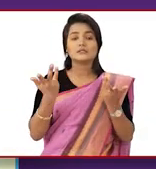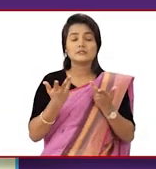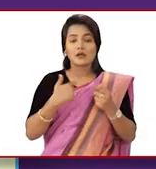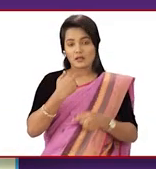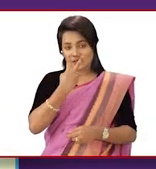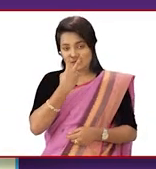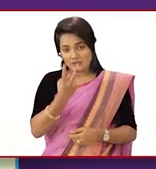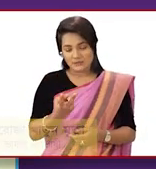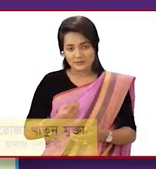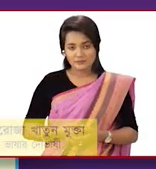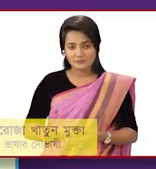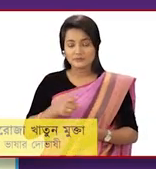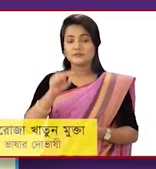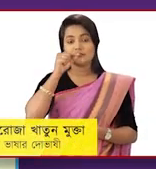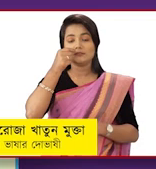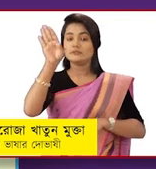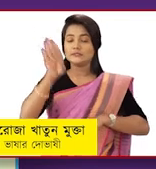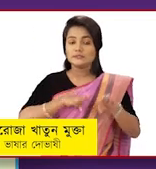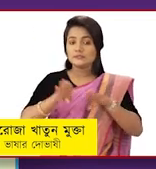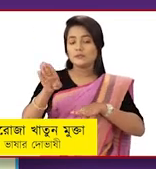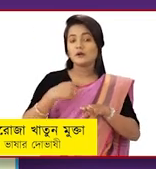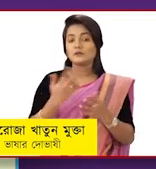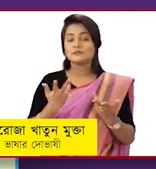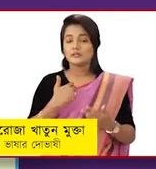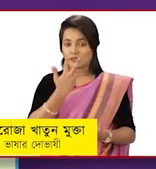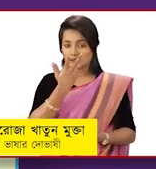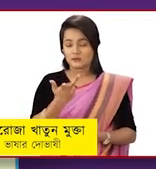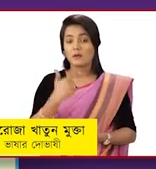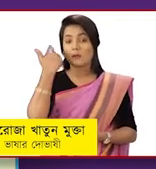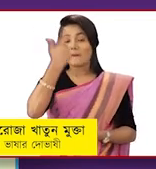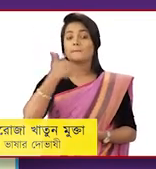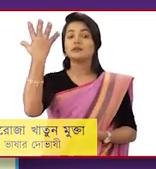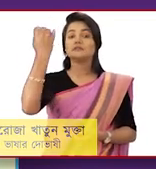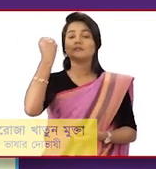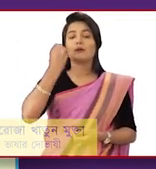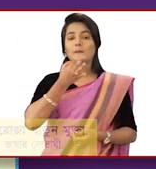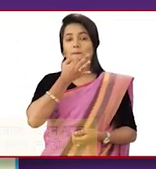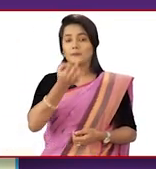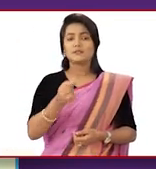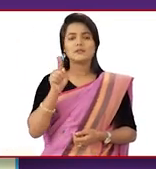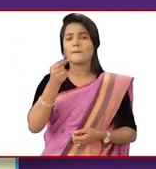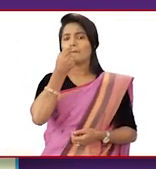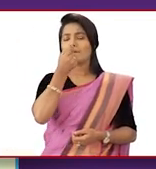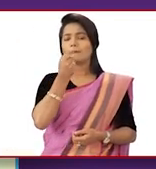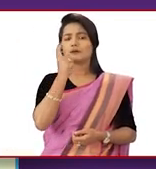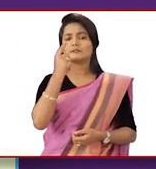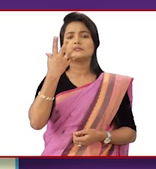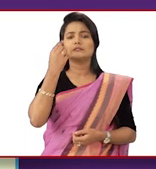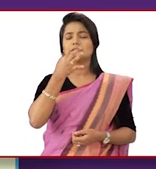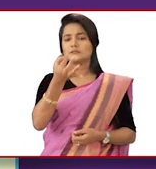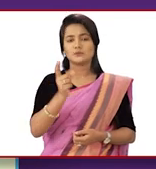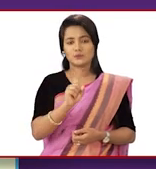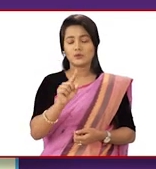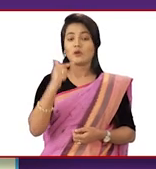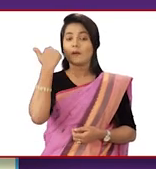look at gender inequality. So it's a human rights issue. It's not a women's issue. And that's how many